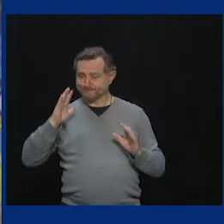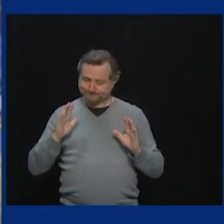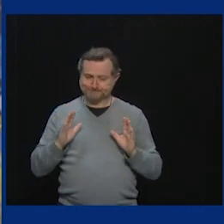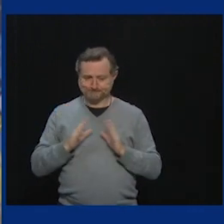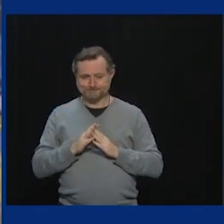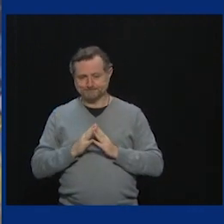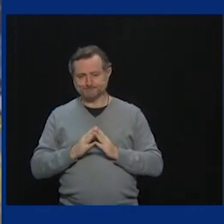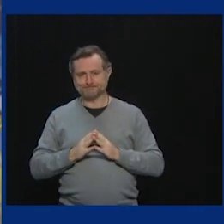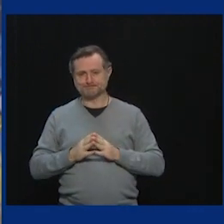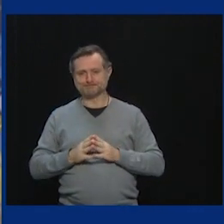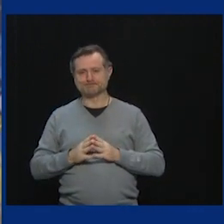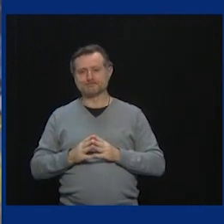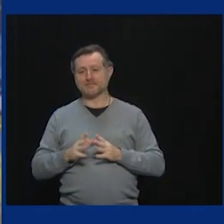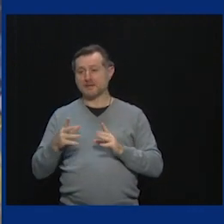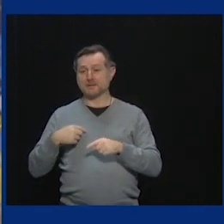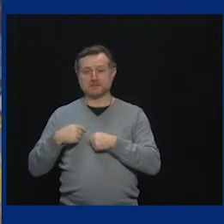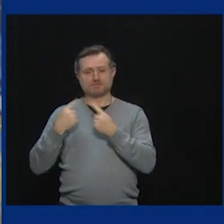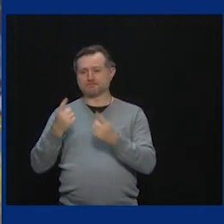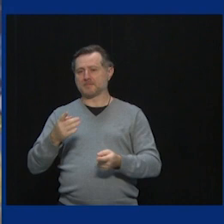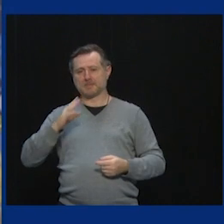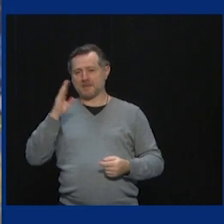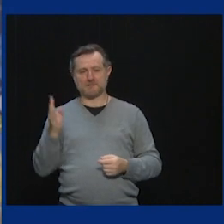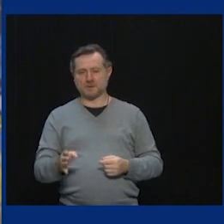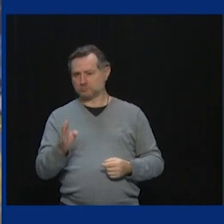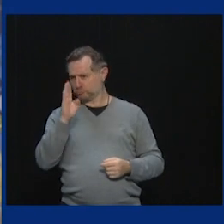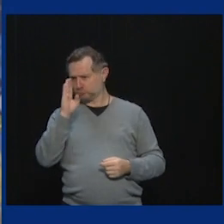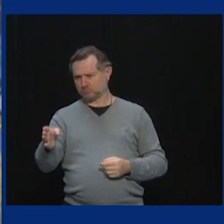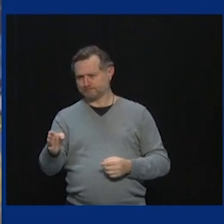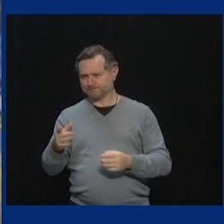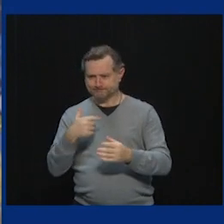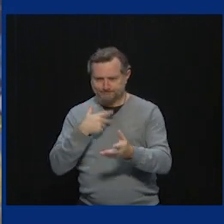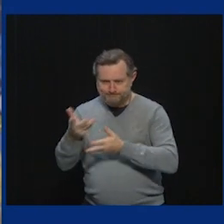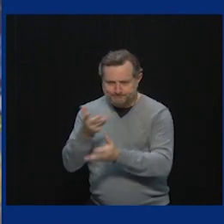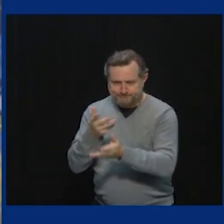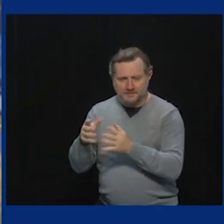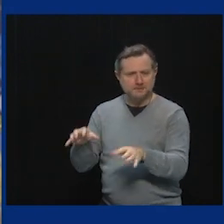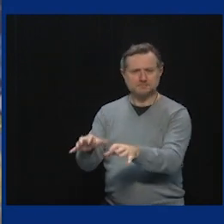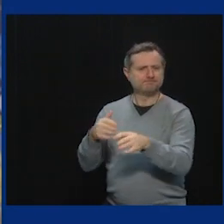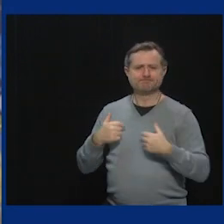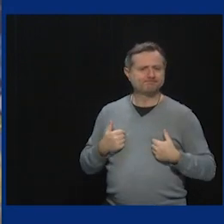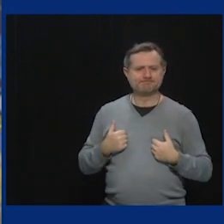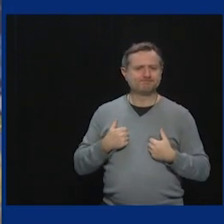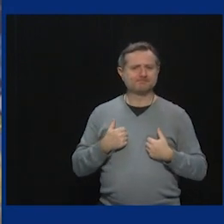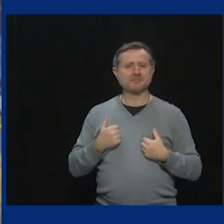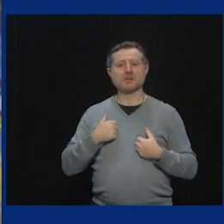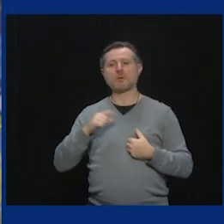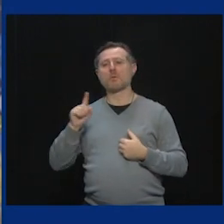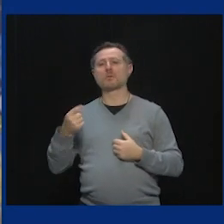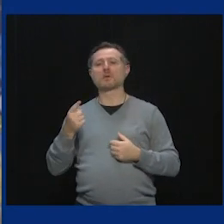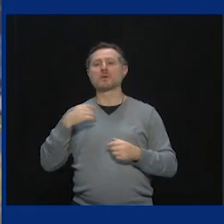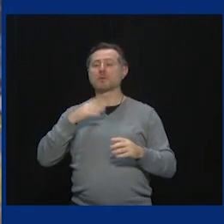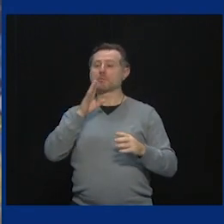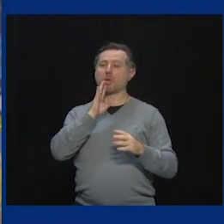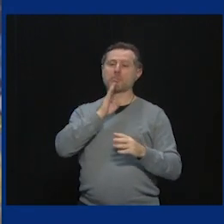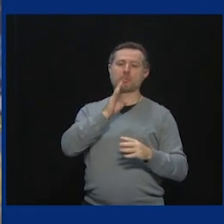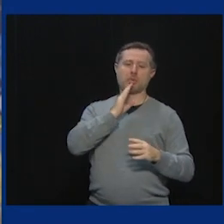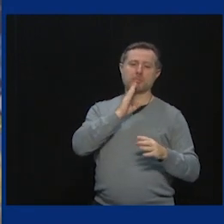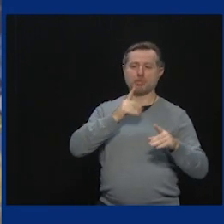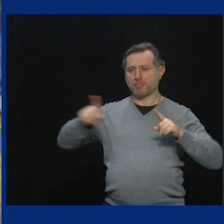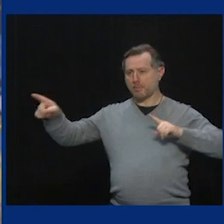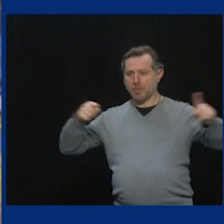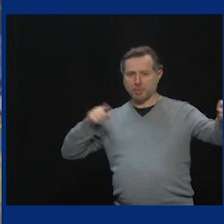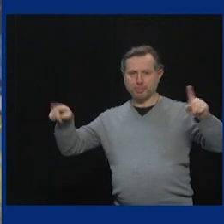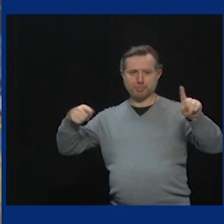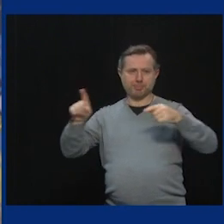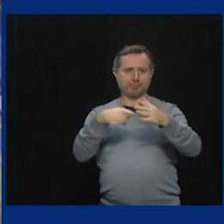direct action. It's not standing here and holding a press conference and criticizing everybody. That doesn't solve the problem. The problem is real,